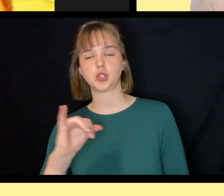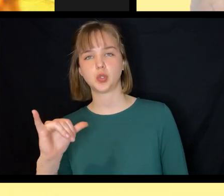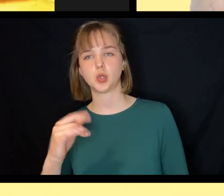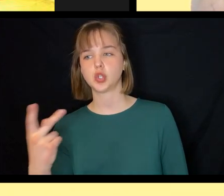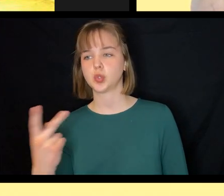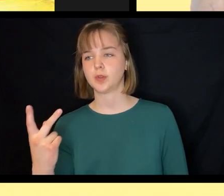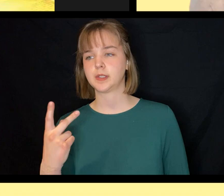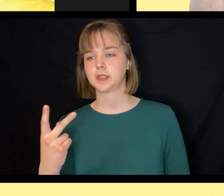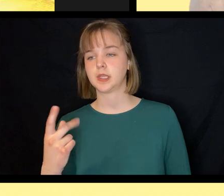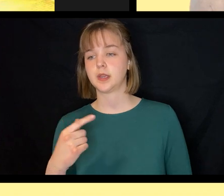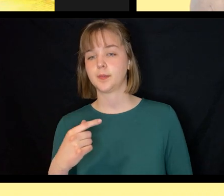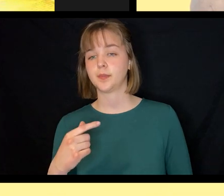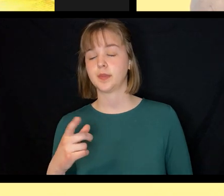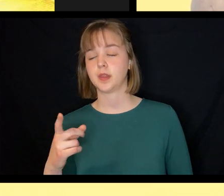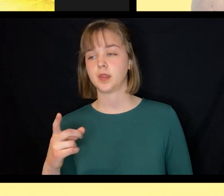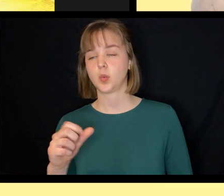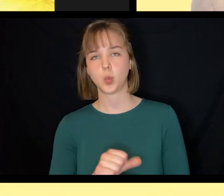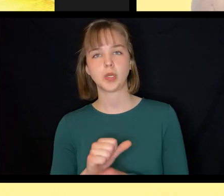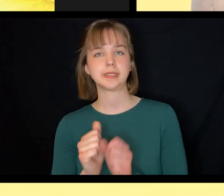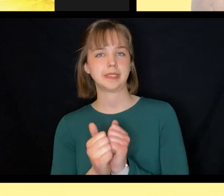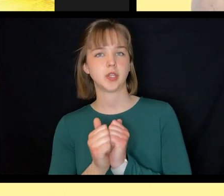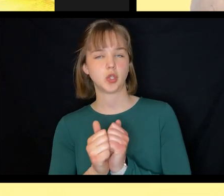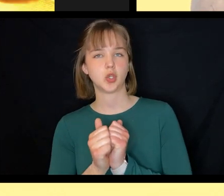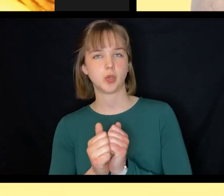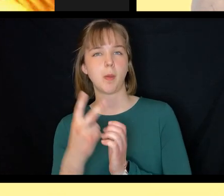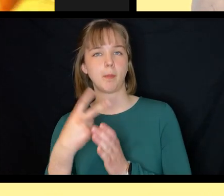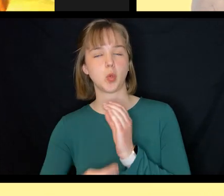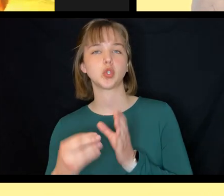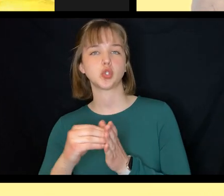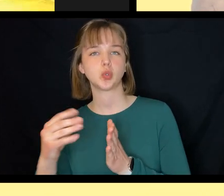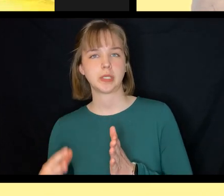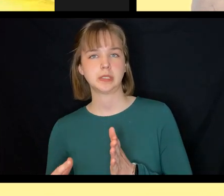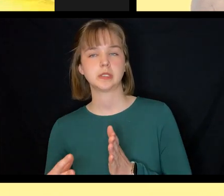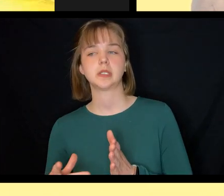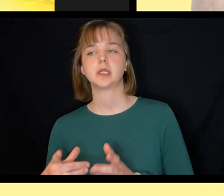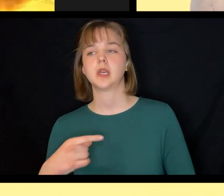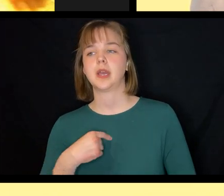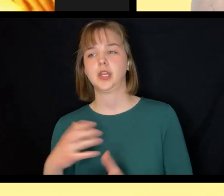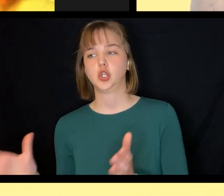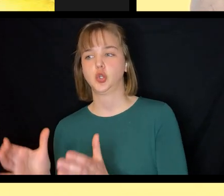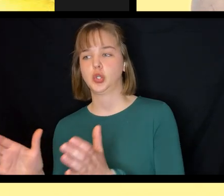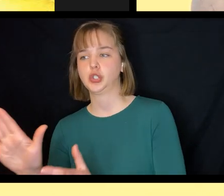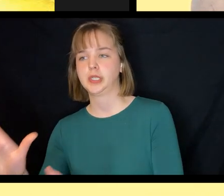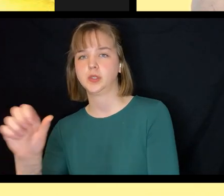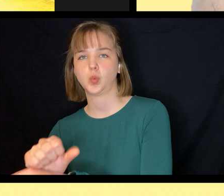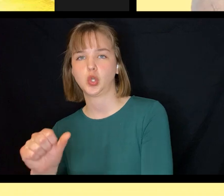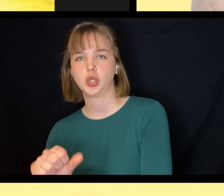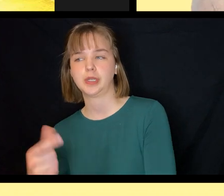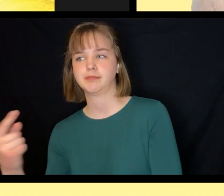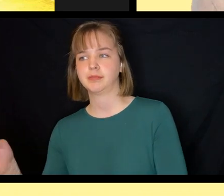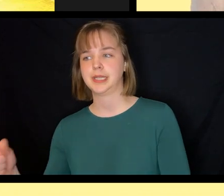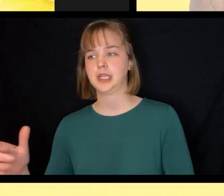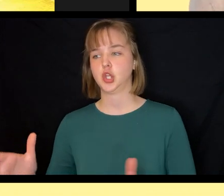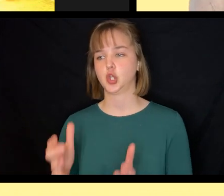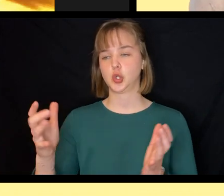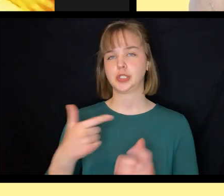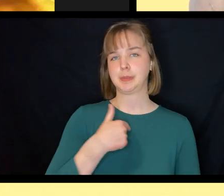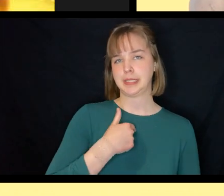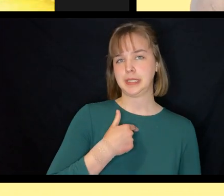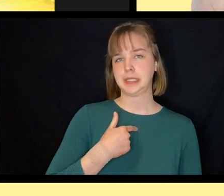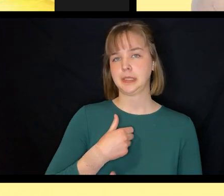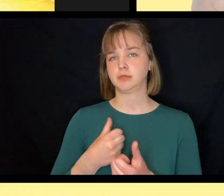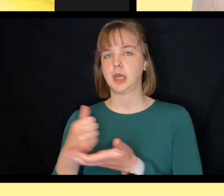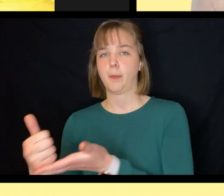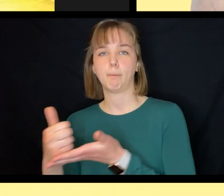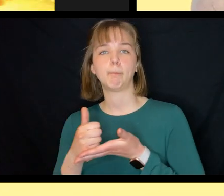like, that was sort of like my feeling of like, I can help you like get to where you want to go, and you're going to push me to like make sure I'm not